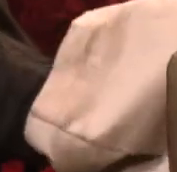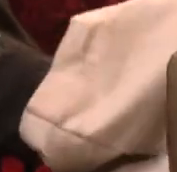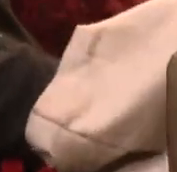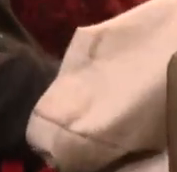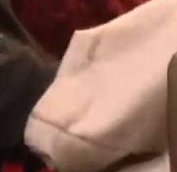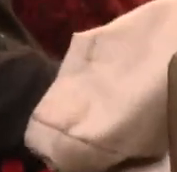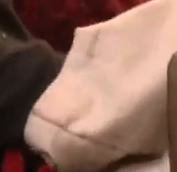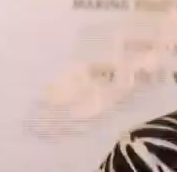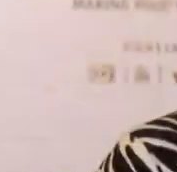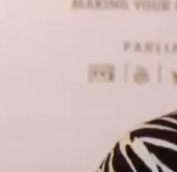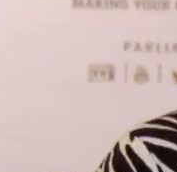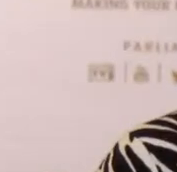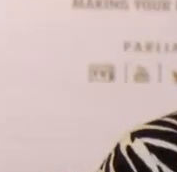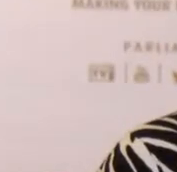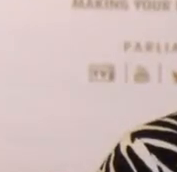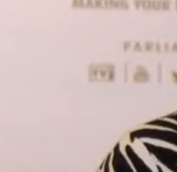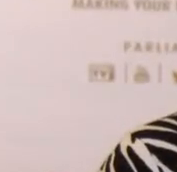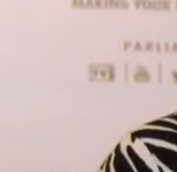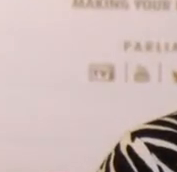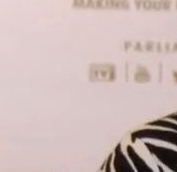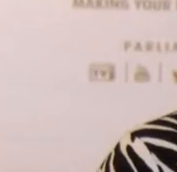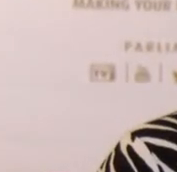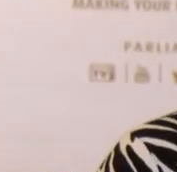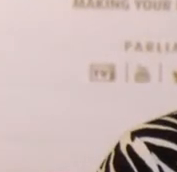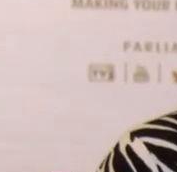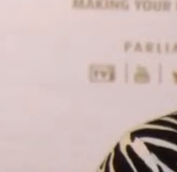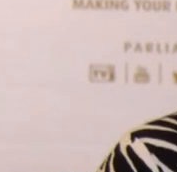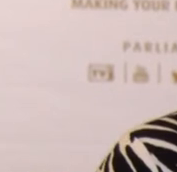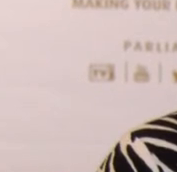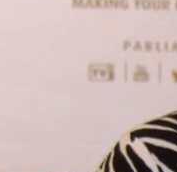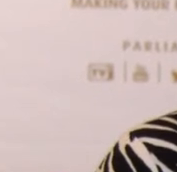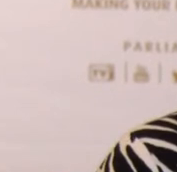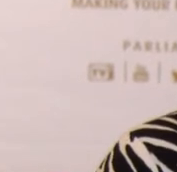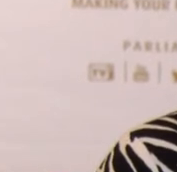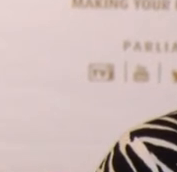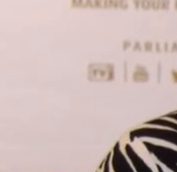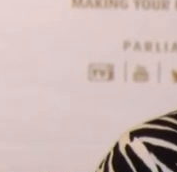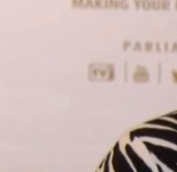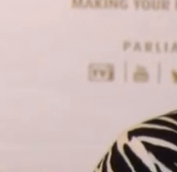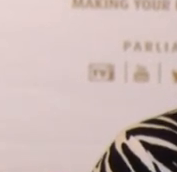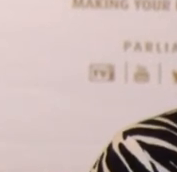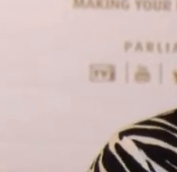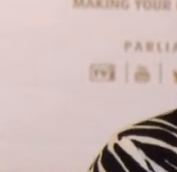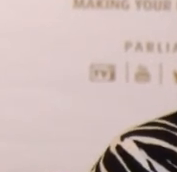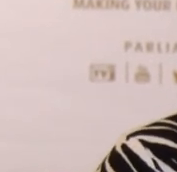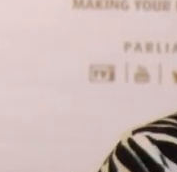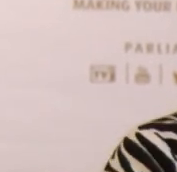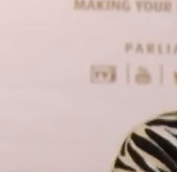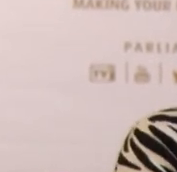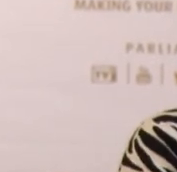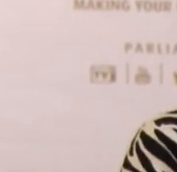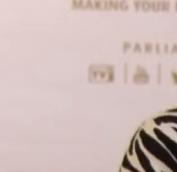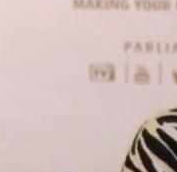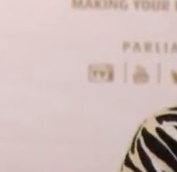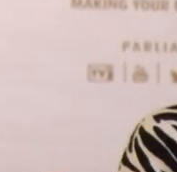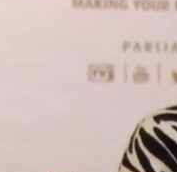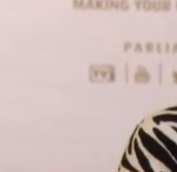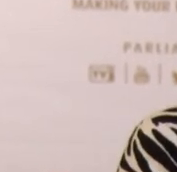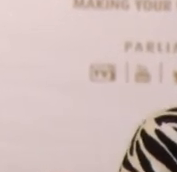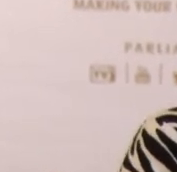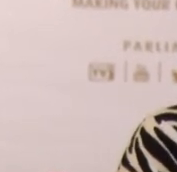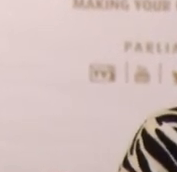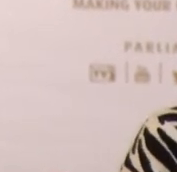yes all right yes you can you can come it's fine please